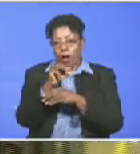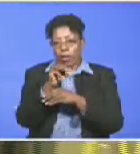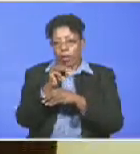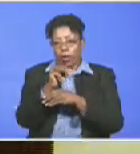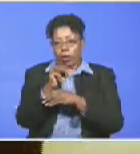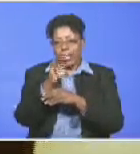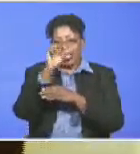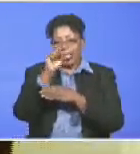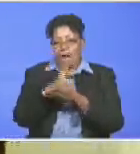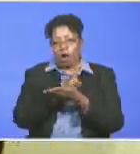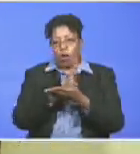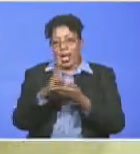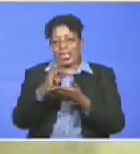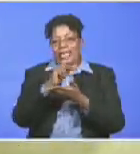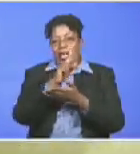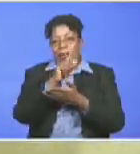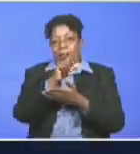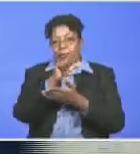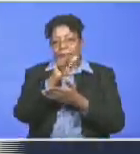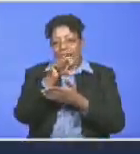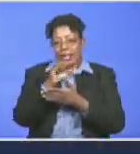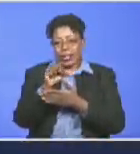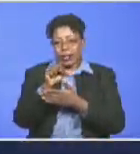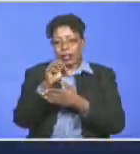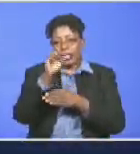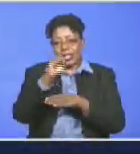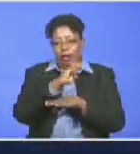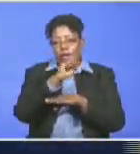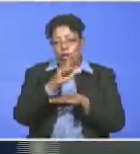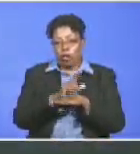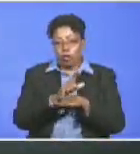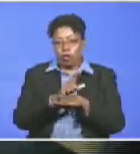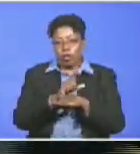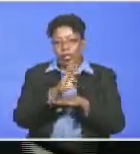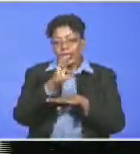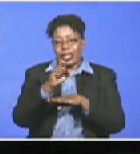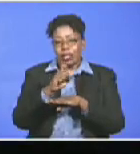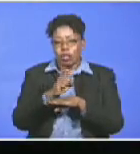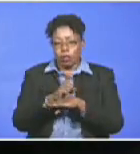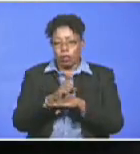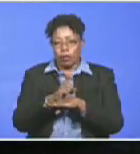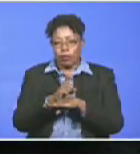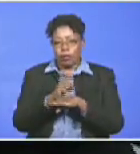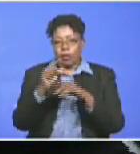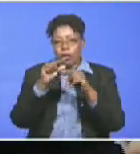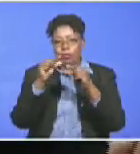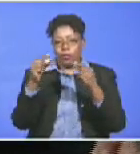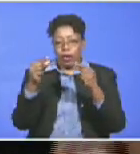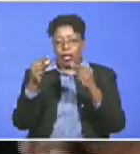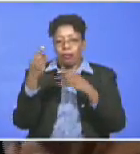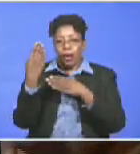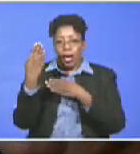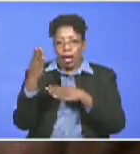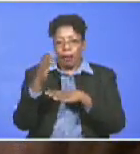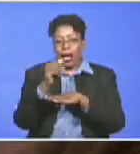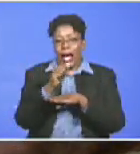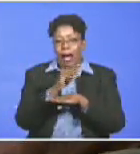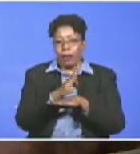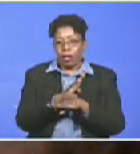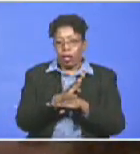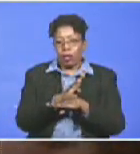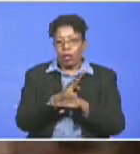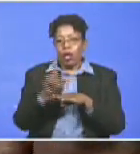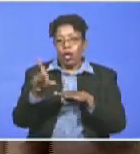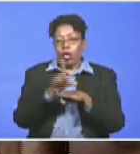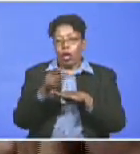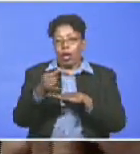Plaza, Governor's Harbor and Spanish Wells Eleuthera, Georgetown Exuma, Pioneer's Way in Freeport Grand Bahama, Marsh Harbor Abaco, Deadman's